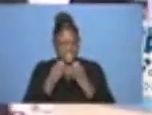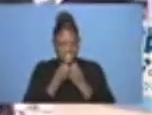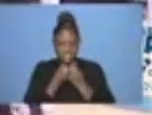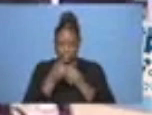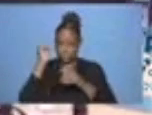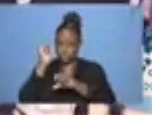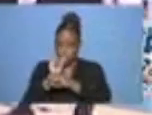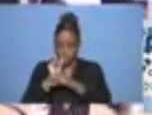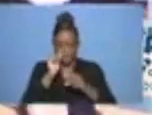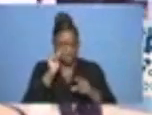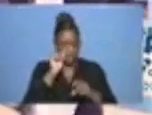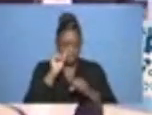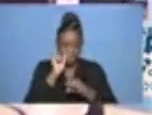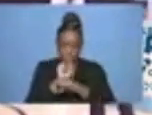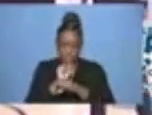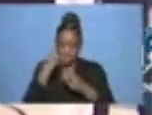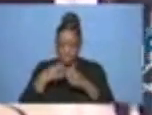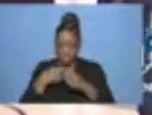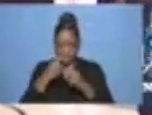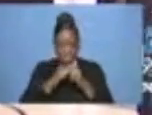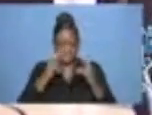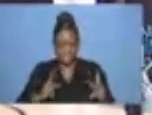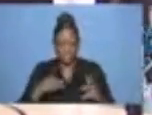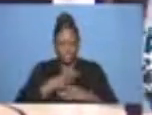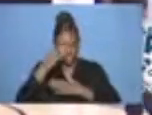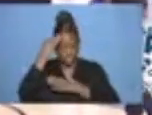to work hard every day, you know, and give it their best, because we know we were